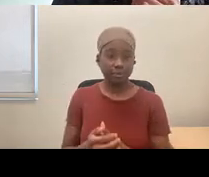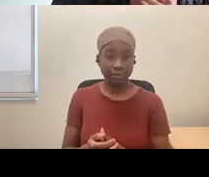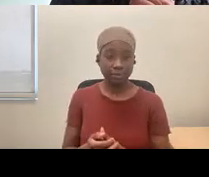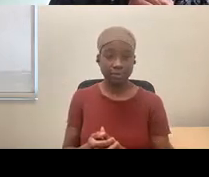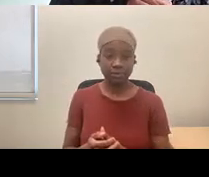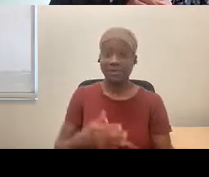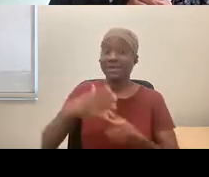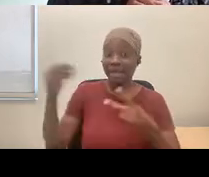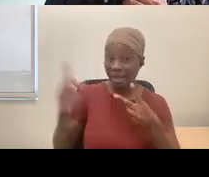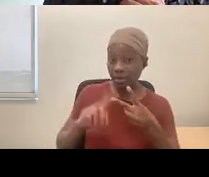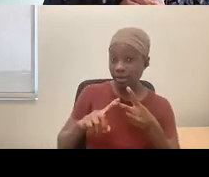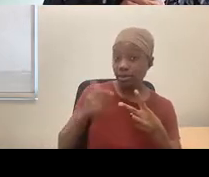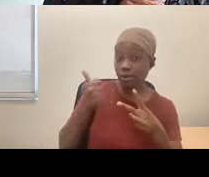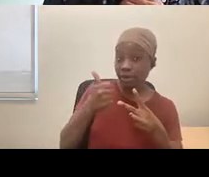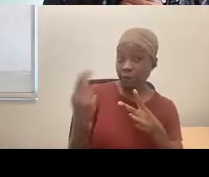Are you using them?